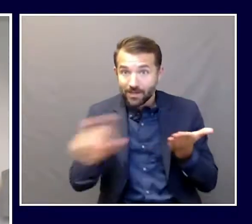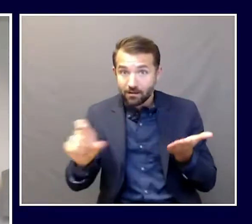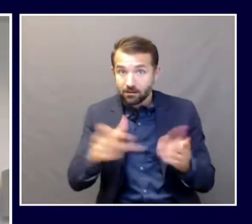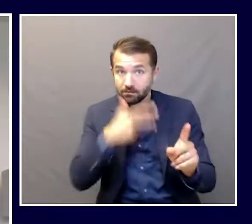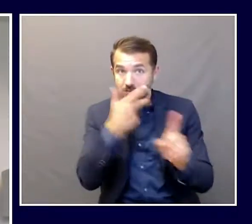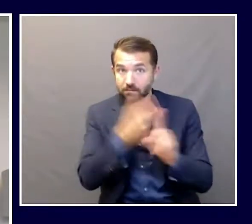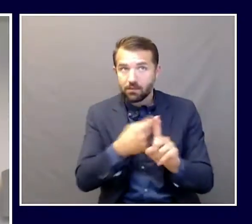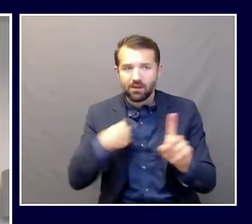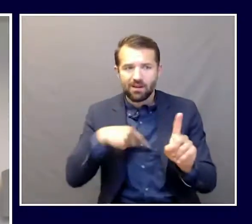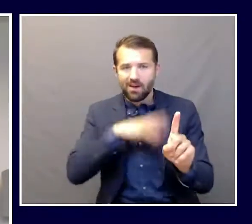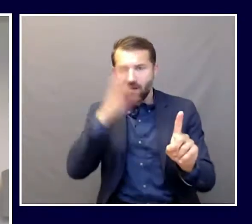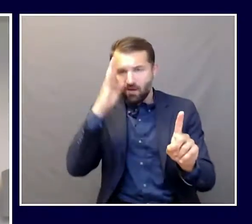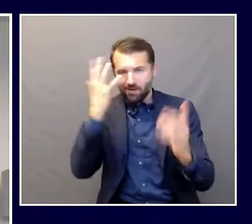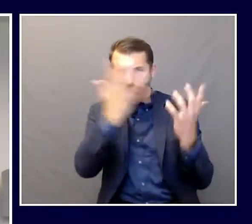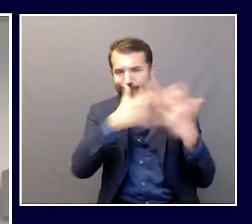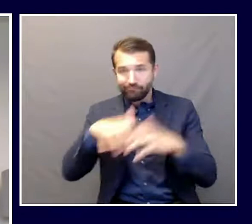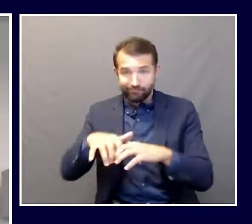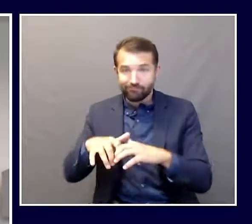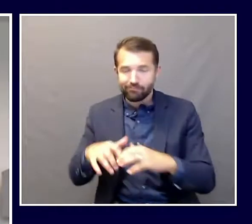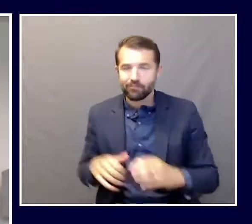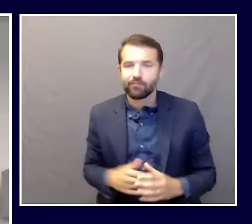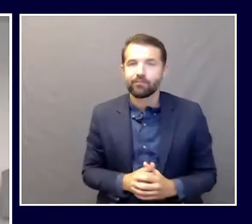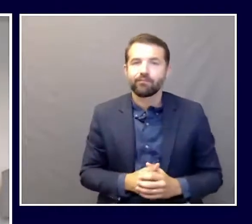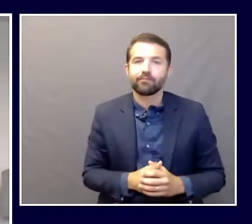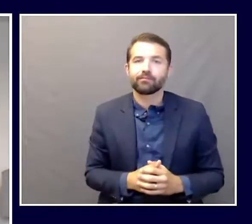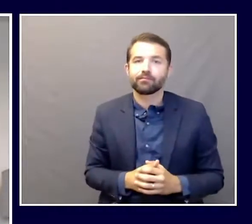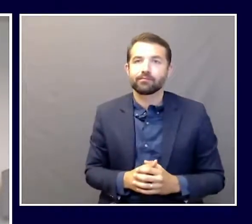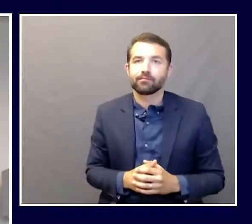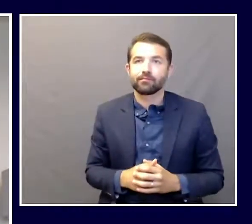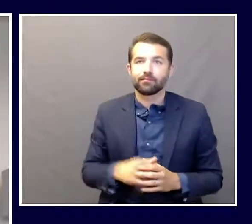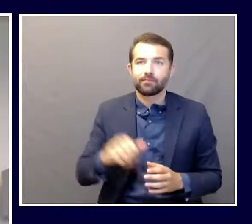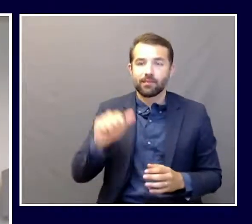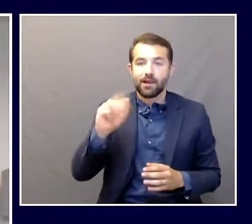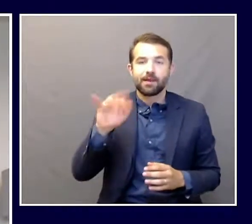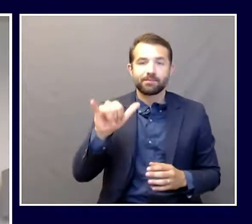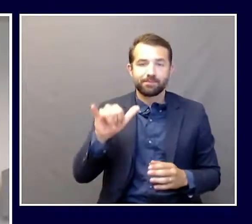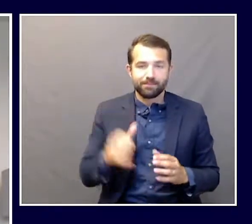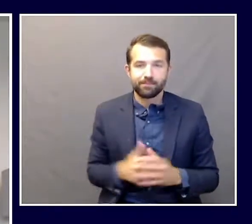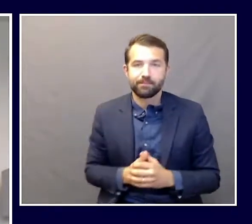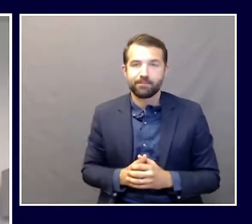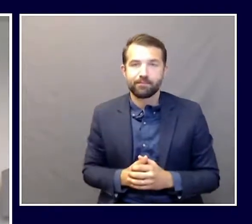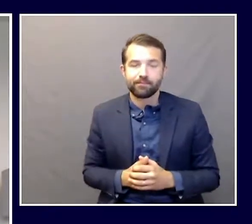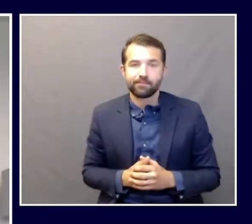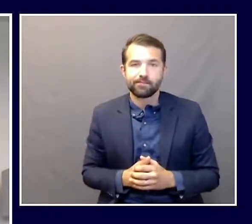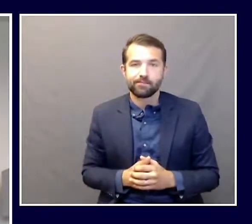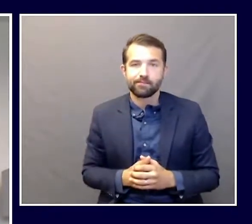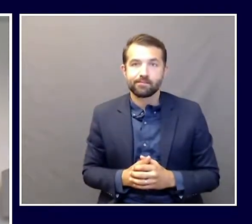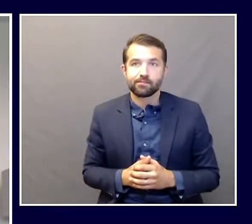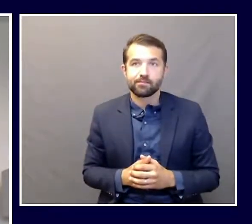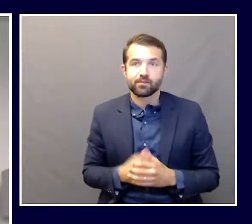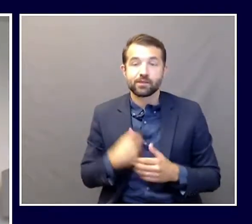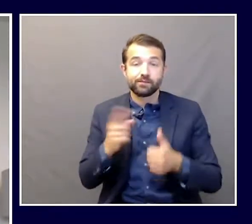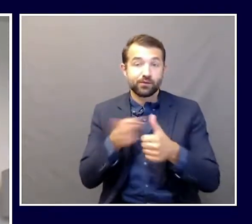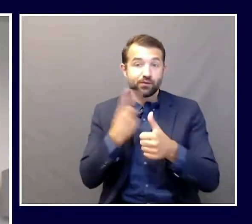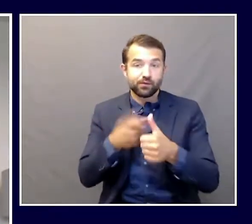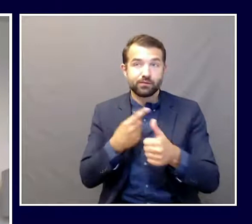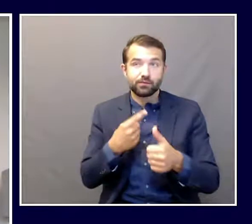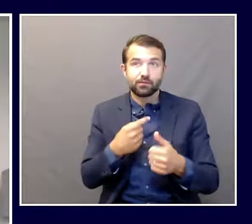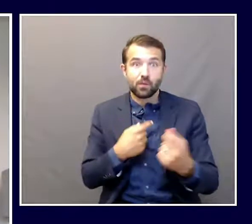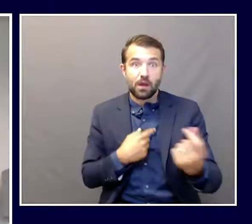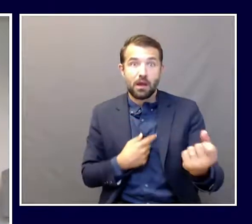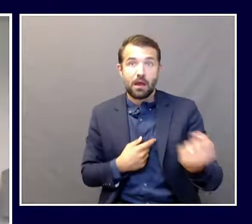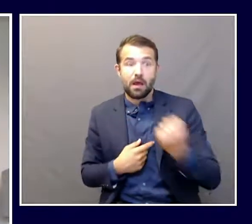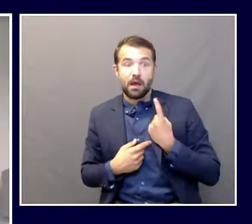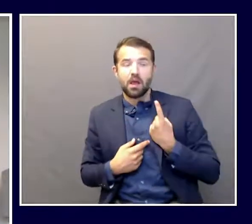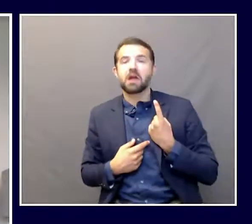Kevin. Over to Amy Brown next. Thanks, Dr. Shah. First, I have a question from a listener who writes, quote,